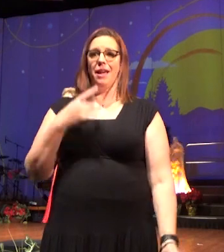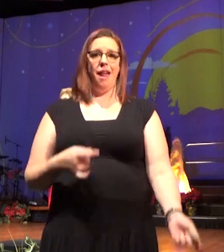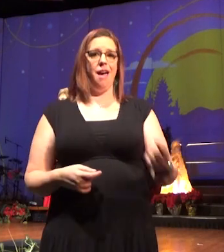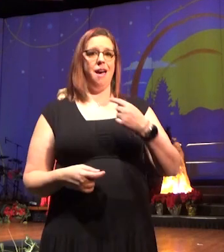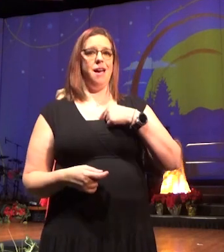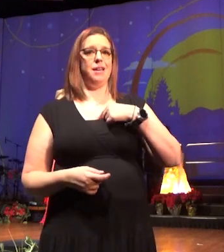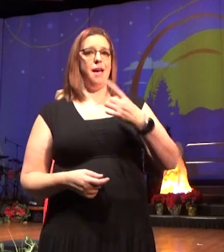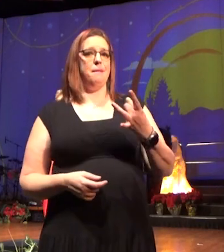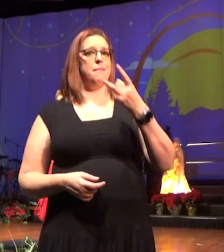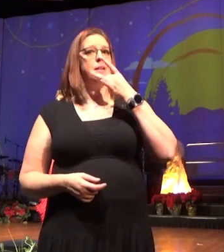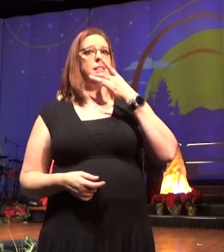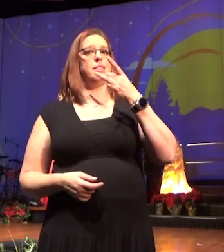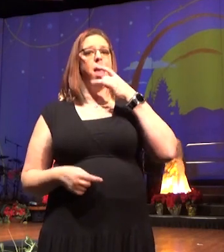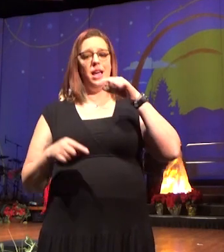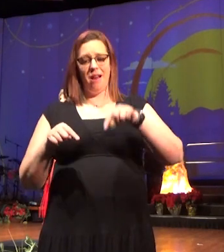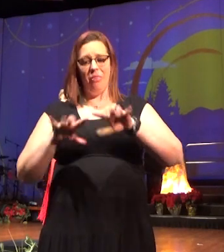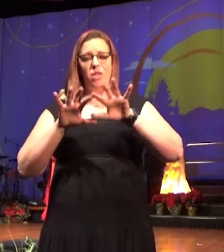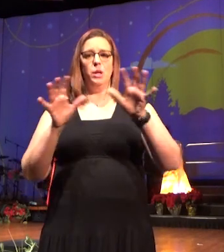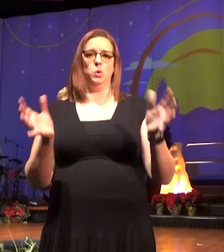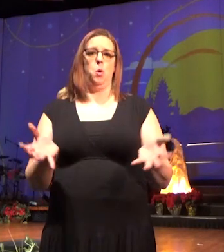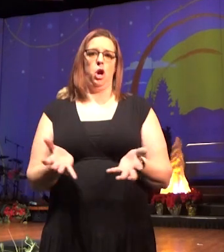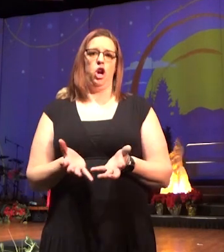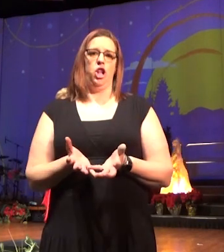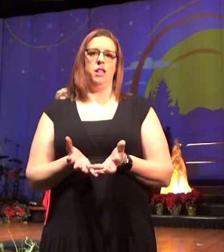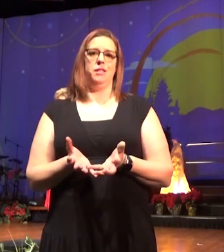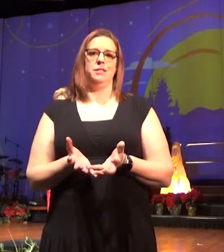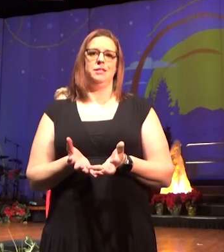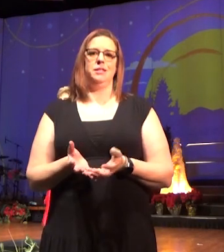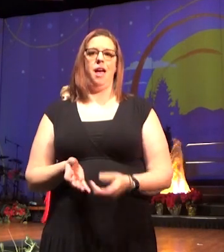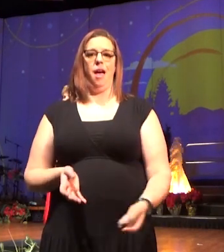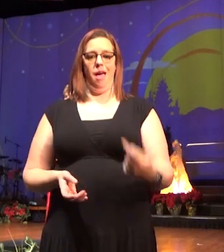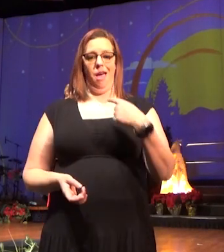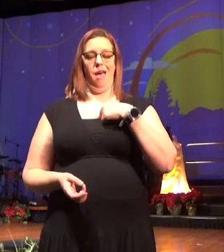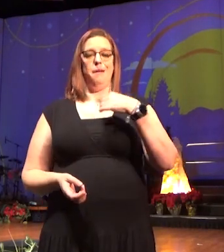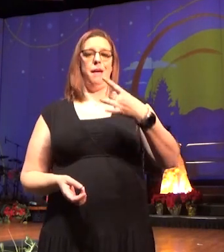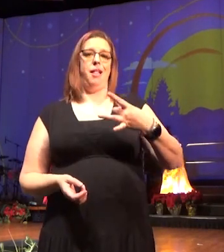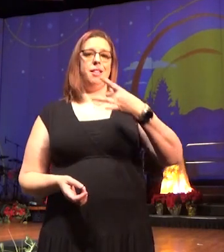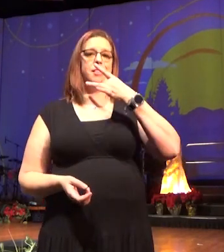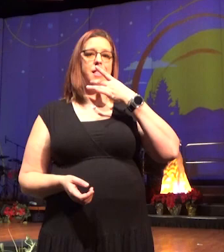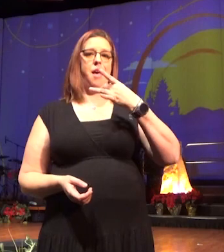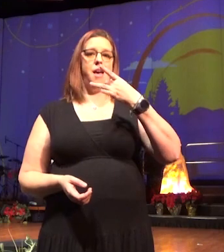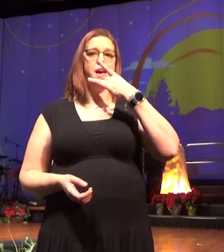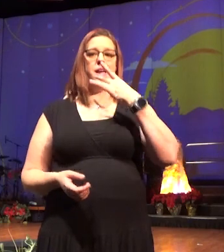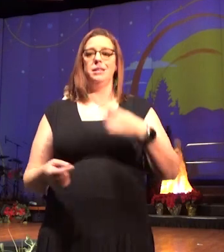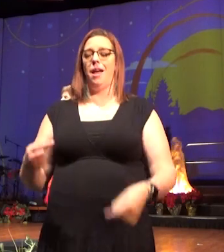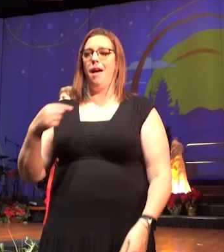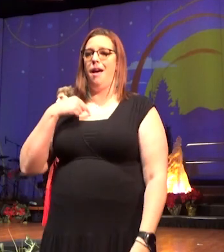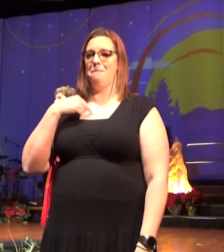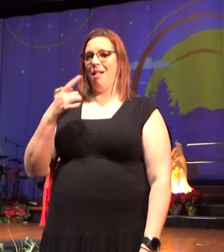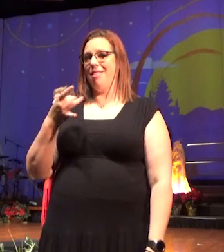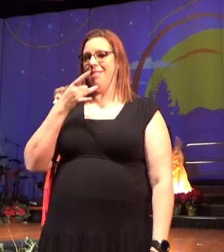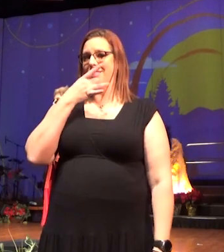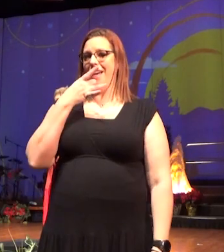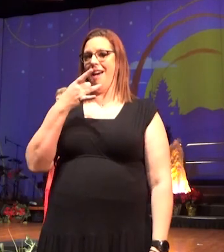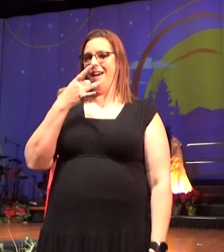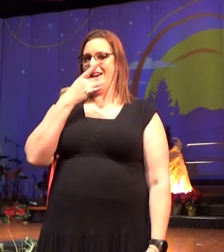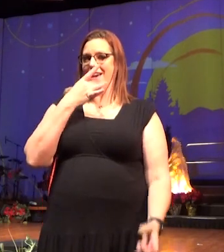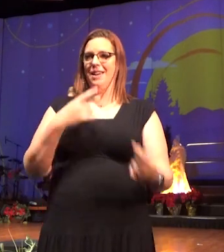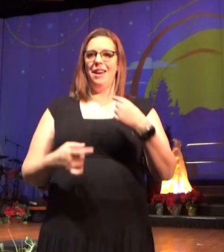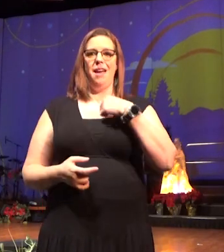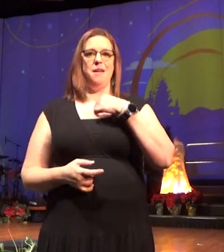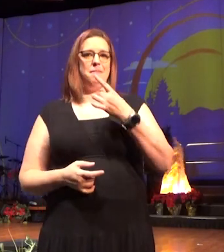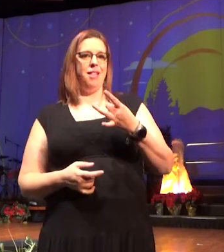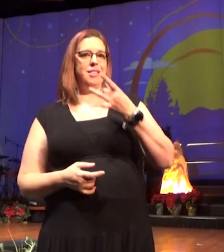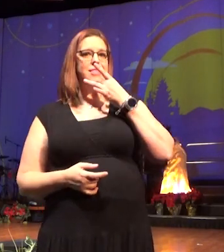I am a light in this world. I am a light, I am a